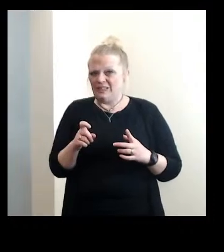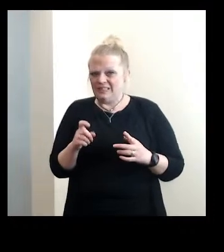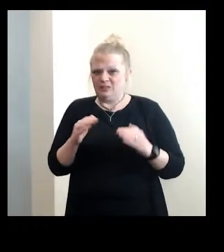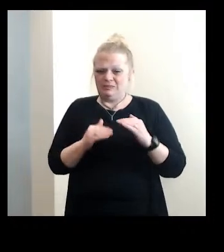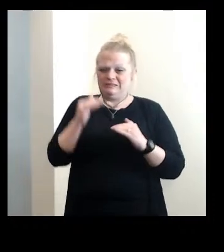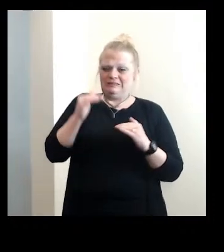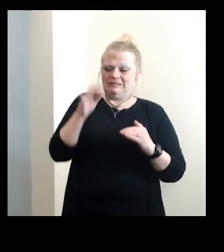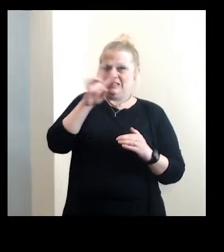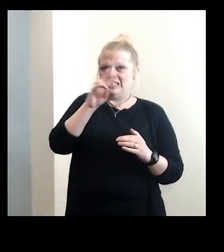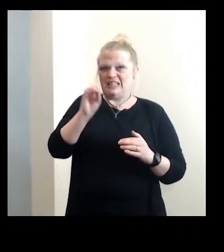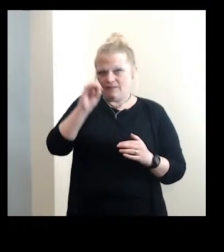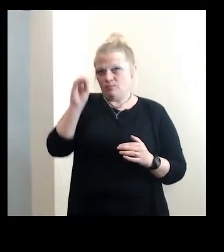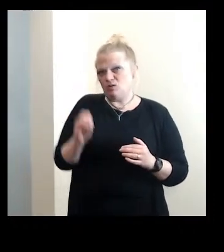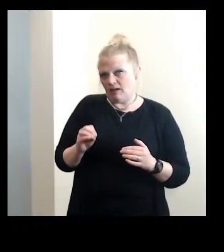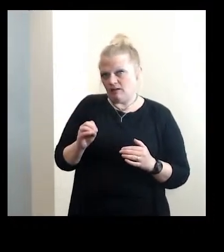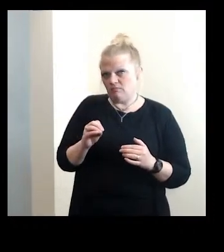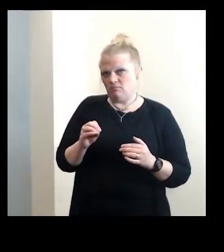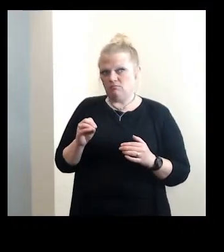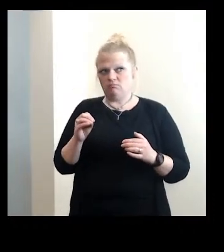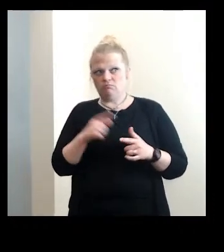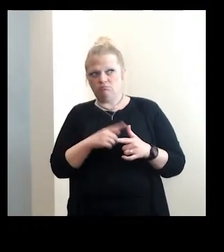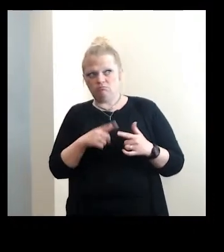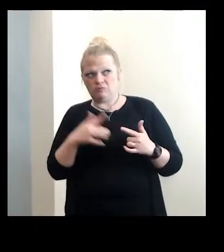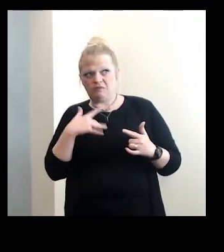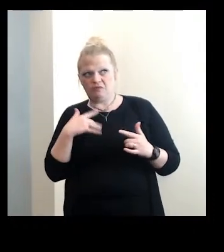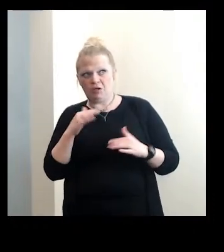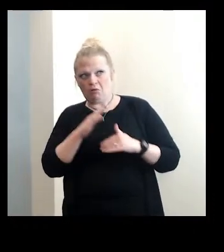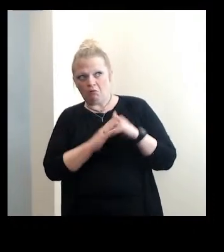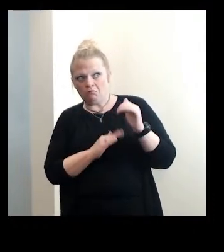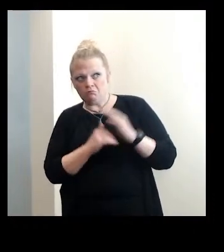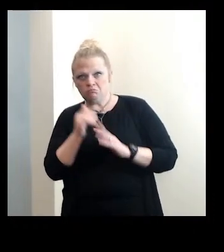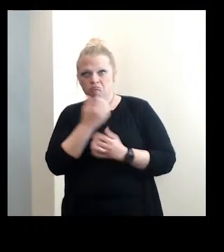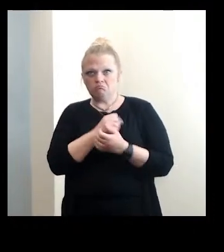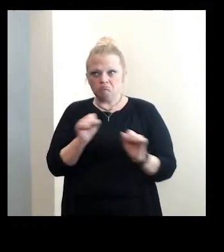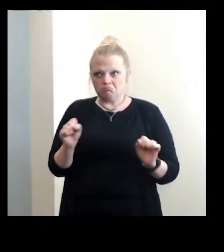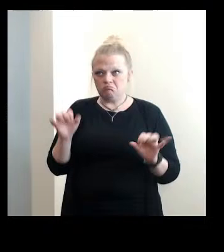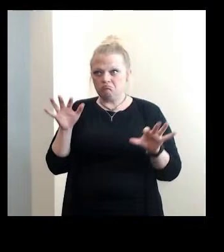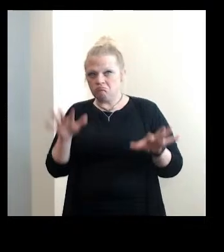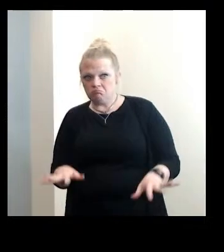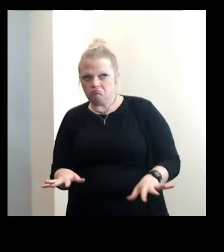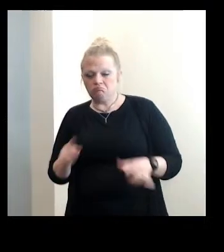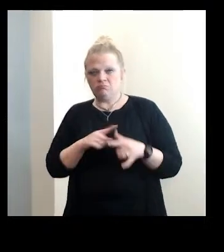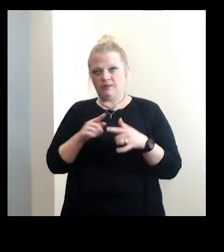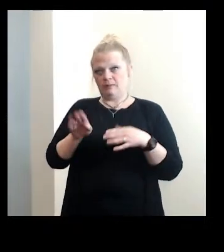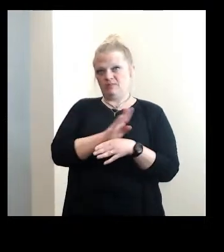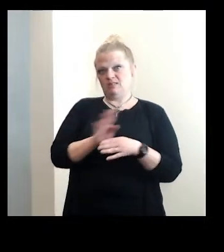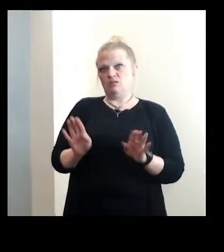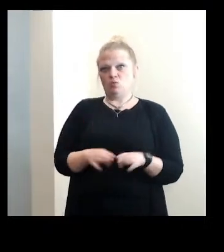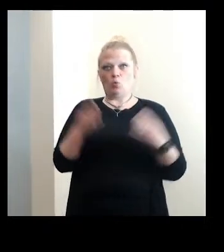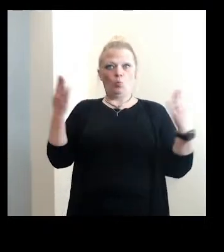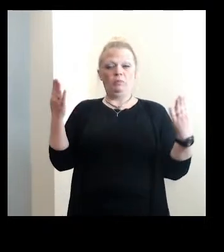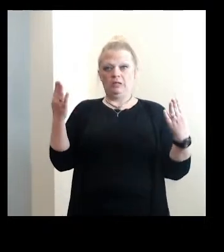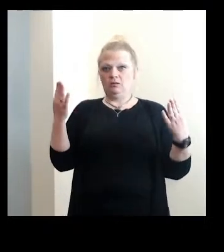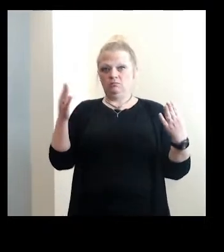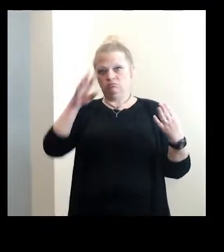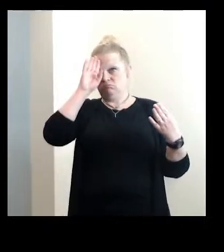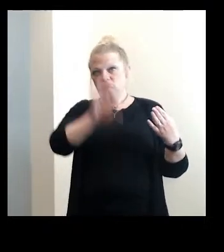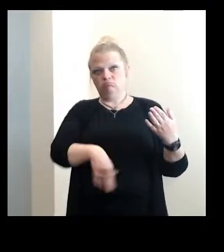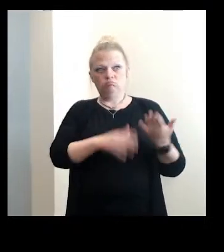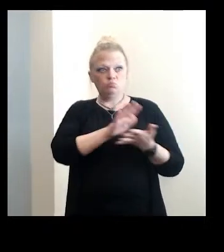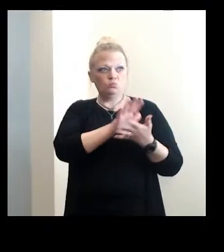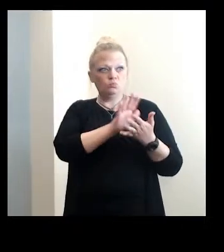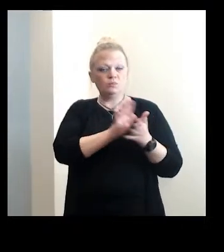least 70% so we can all feel comfortable, we can all feel safe, we can all get the businesses open all the time, schools are